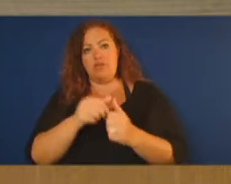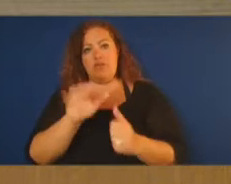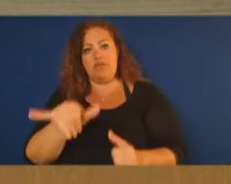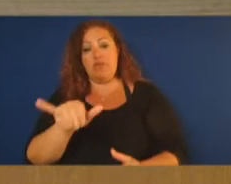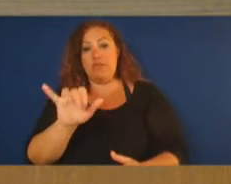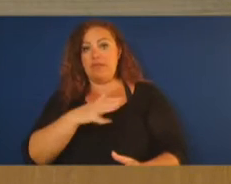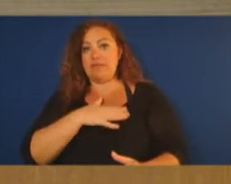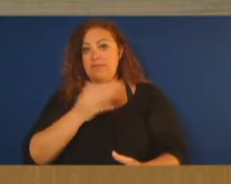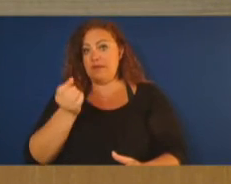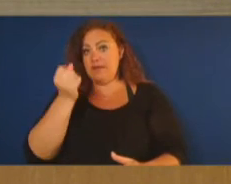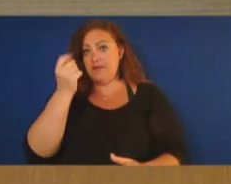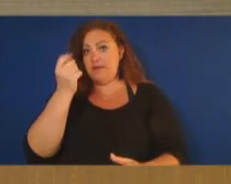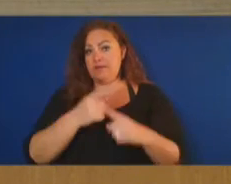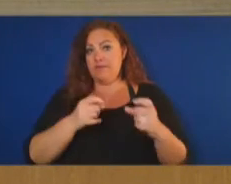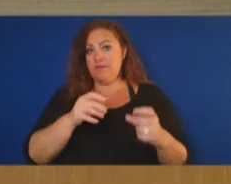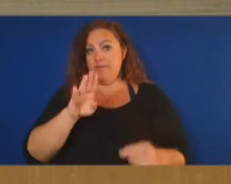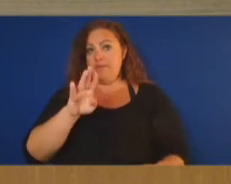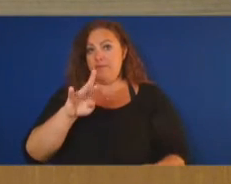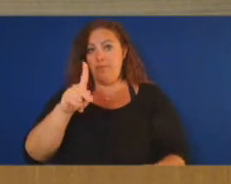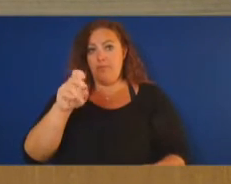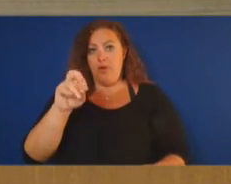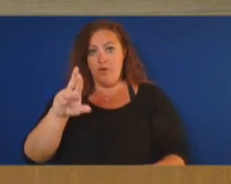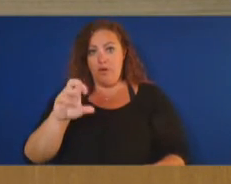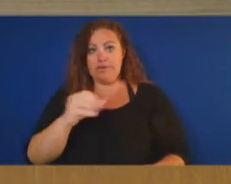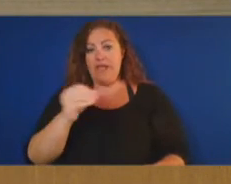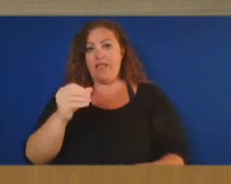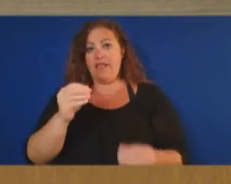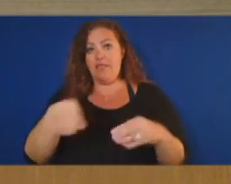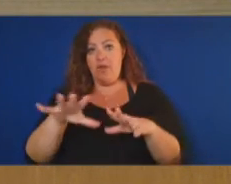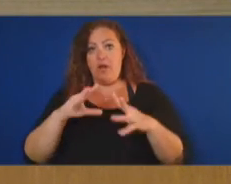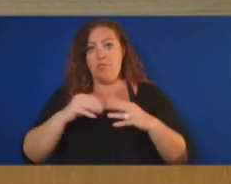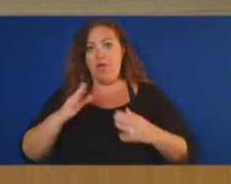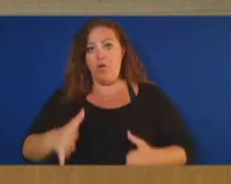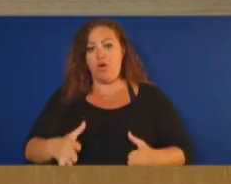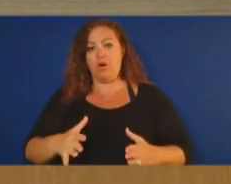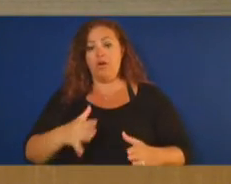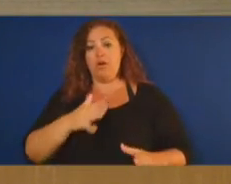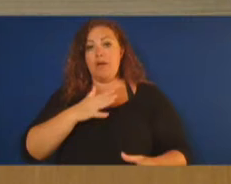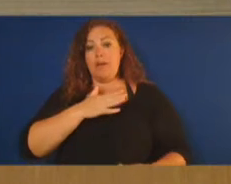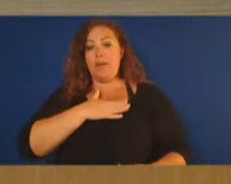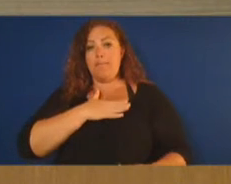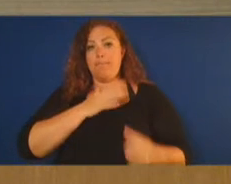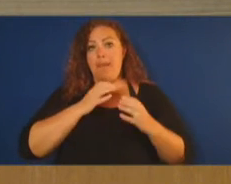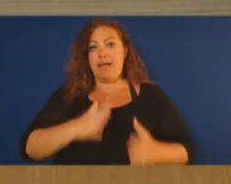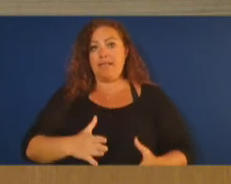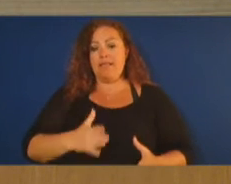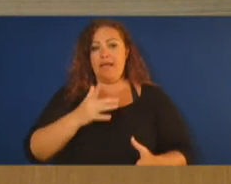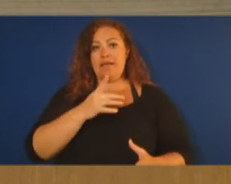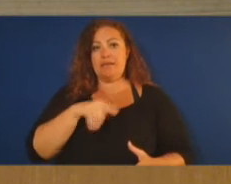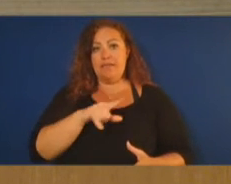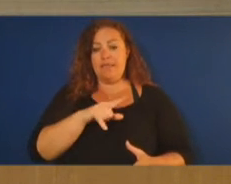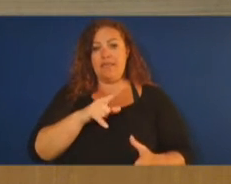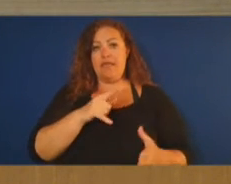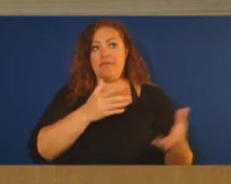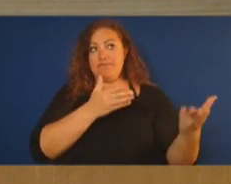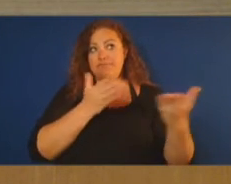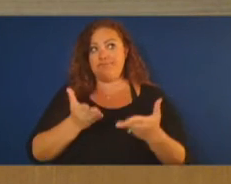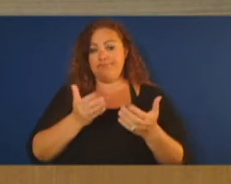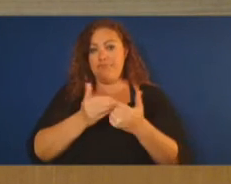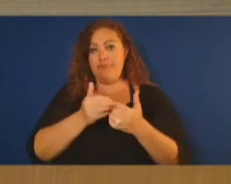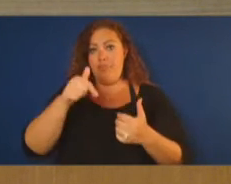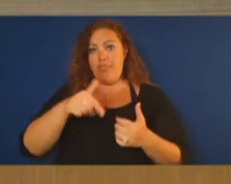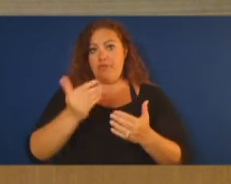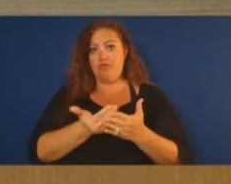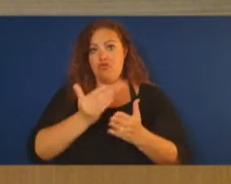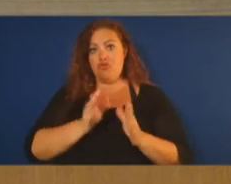from from the Brokers and the property owner uh so my my clients uh have have come here with this petition to seek a slight